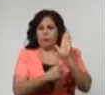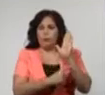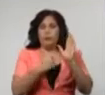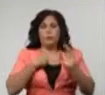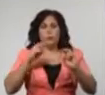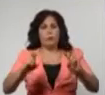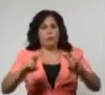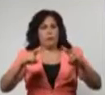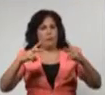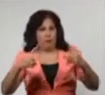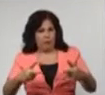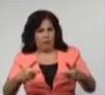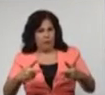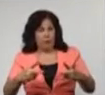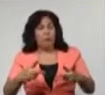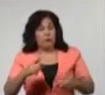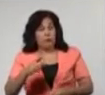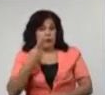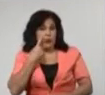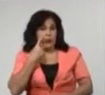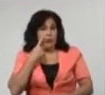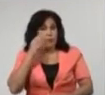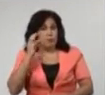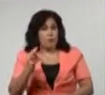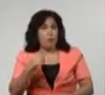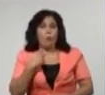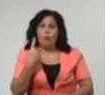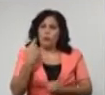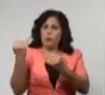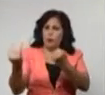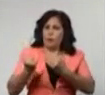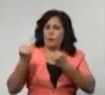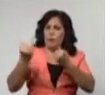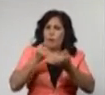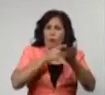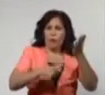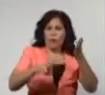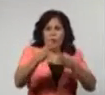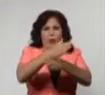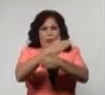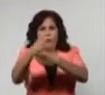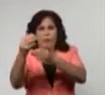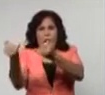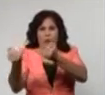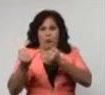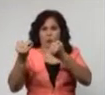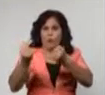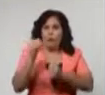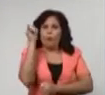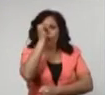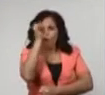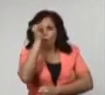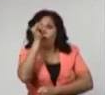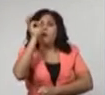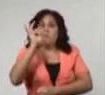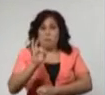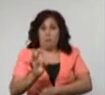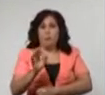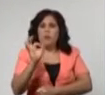COVID-19 and have progressed favorably. In all cases, the real-time PCR